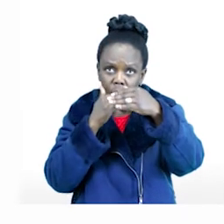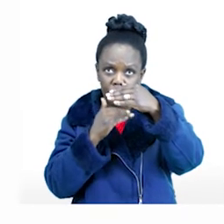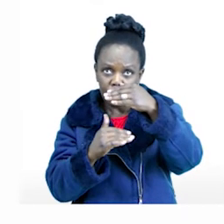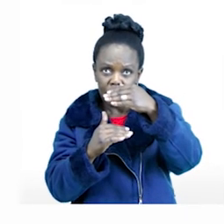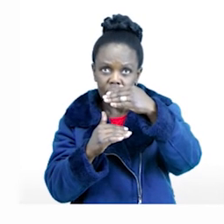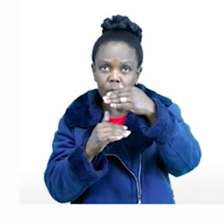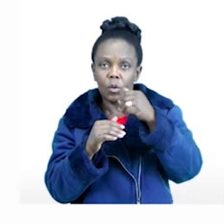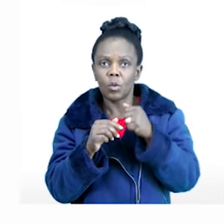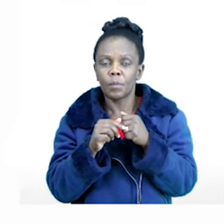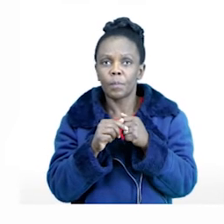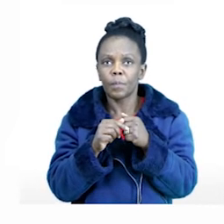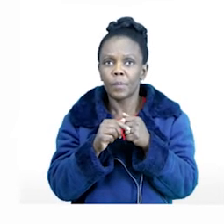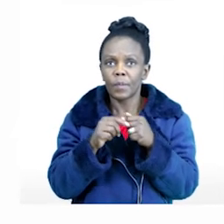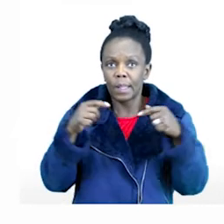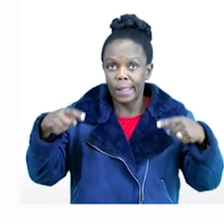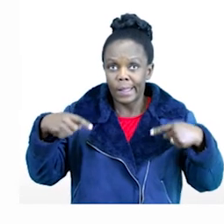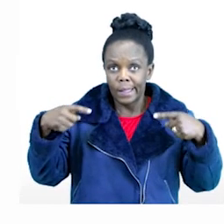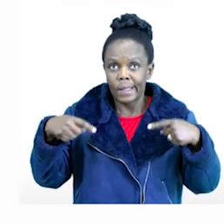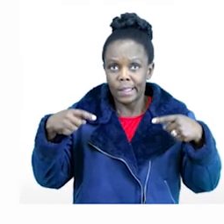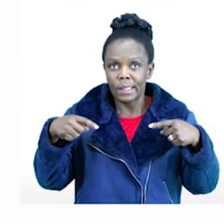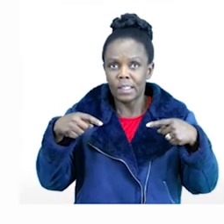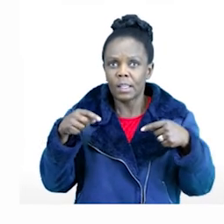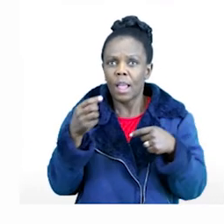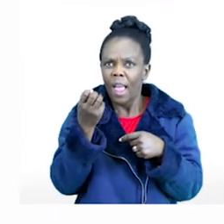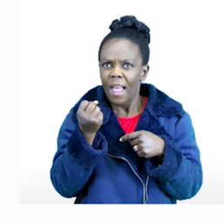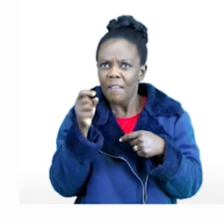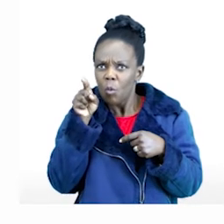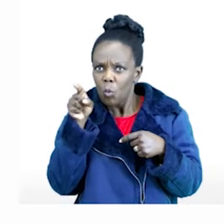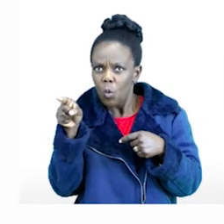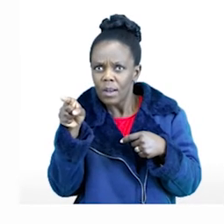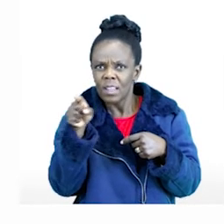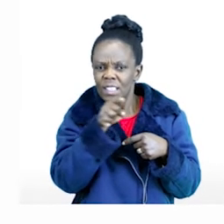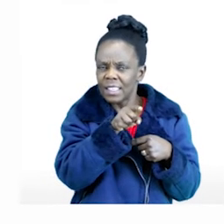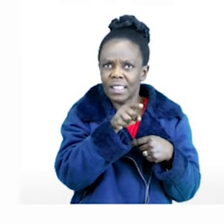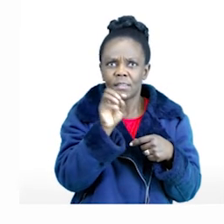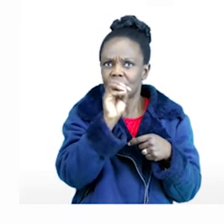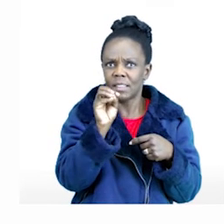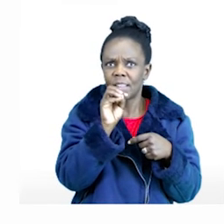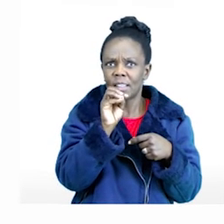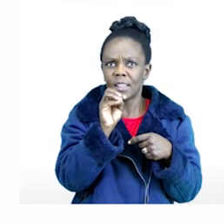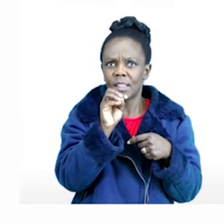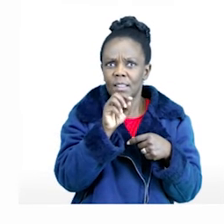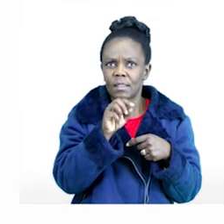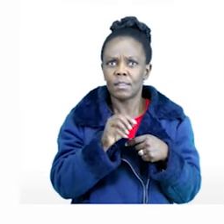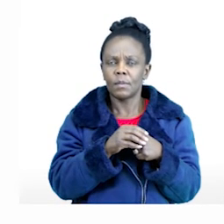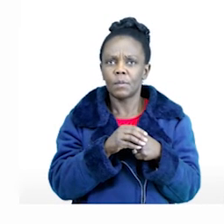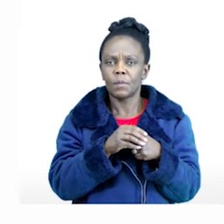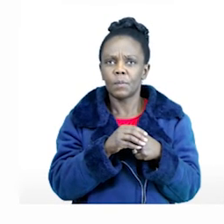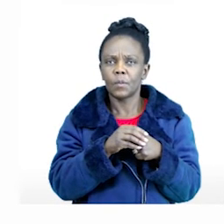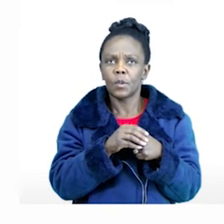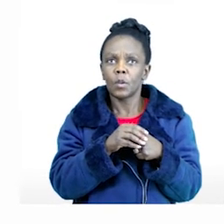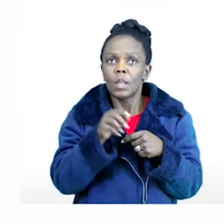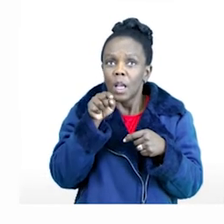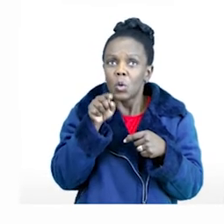the one below, there is 1 dust cloud missing. So you can circle the dust cloud on top to